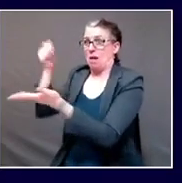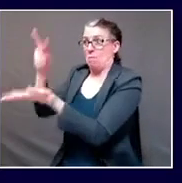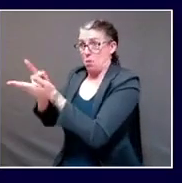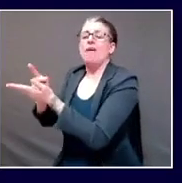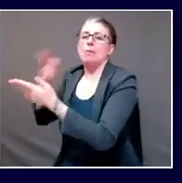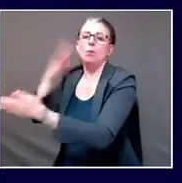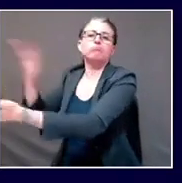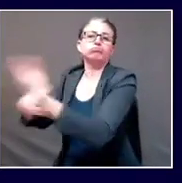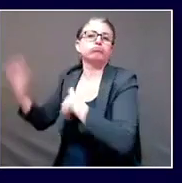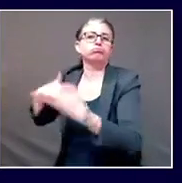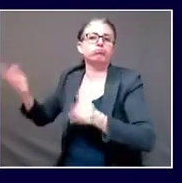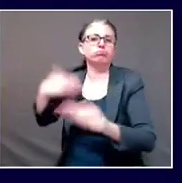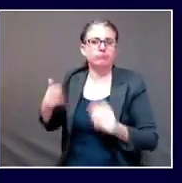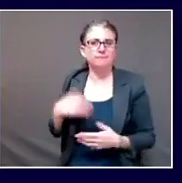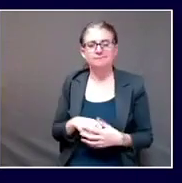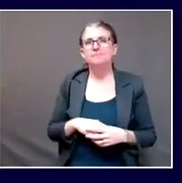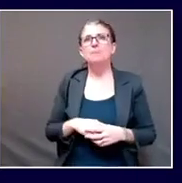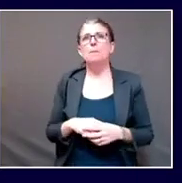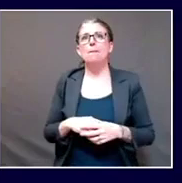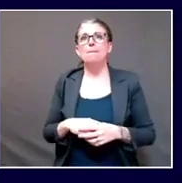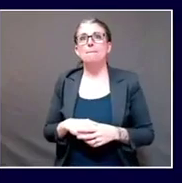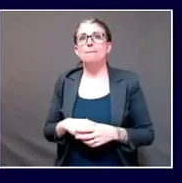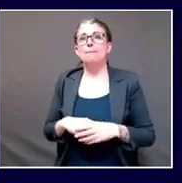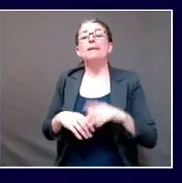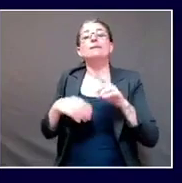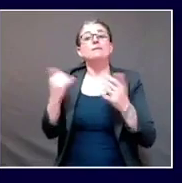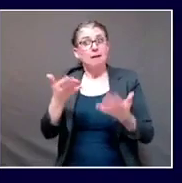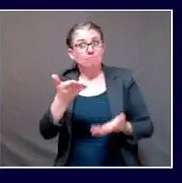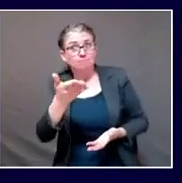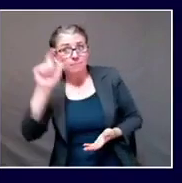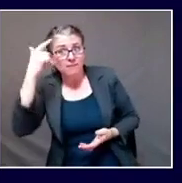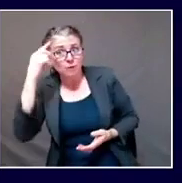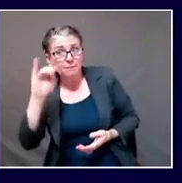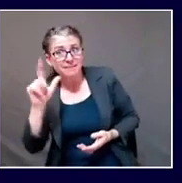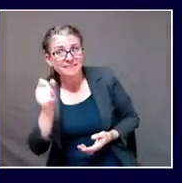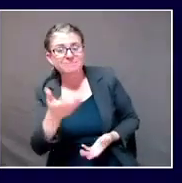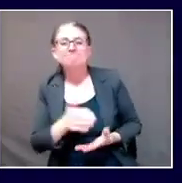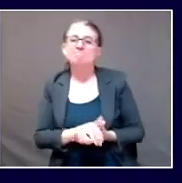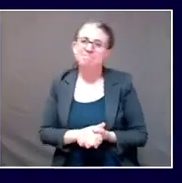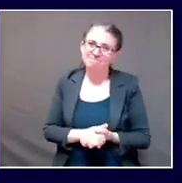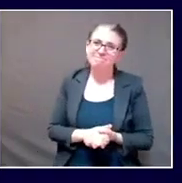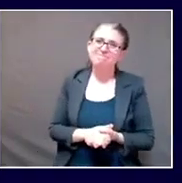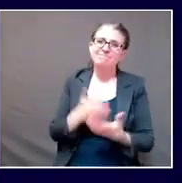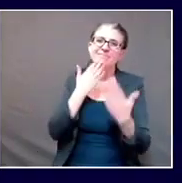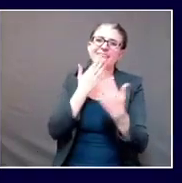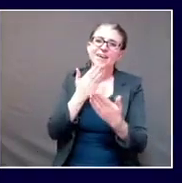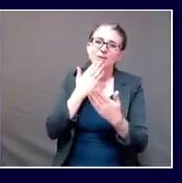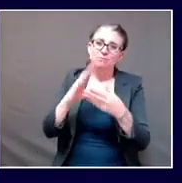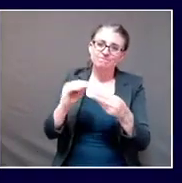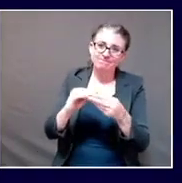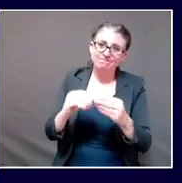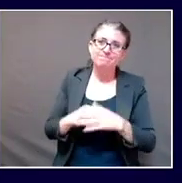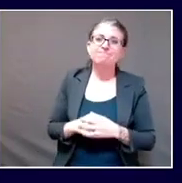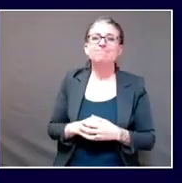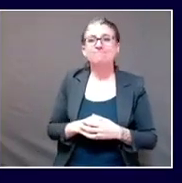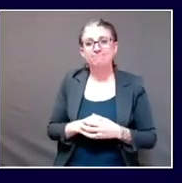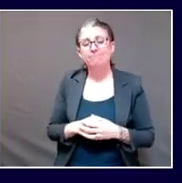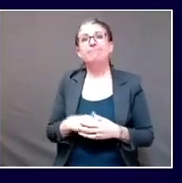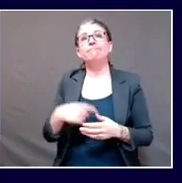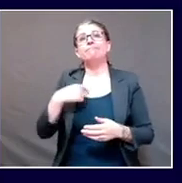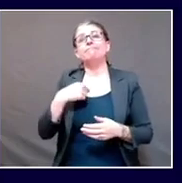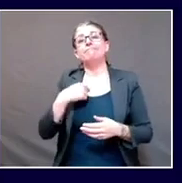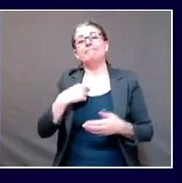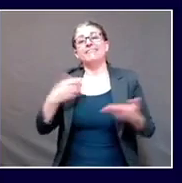Thank you, Dr. Shah. It's a pleasure to be here and to appear from my office in the Maine State House. I share